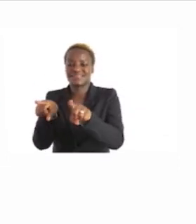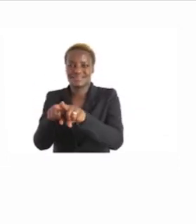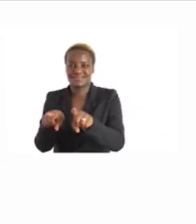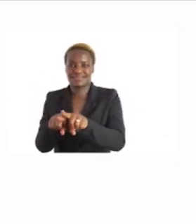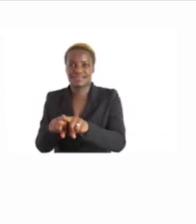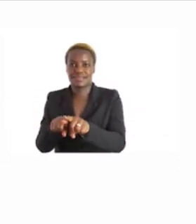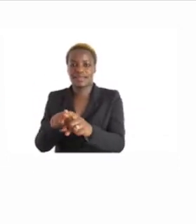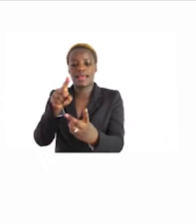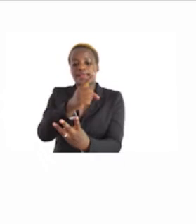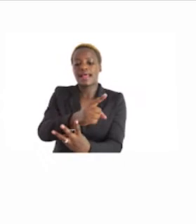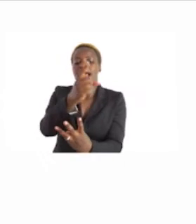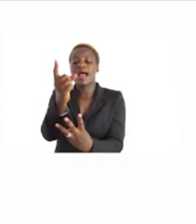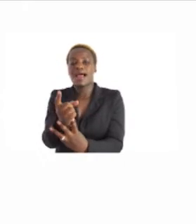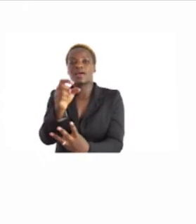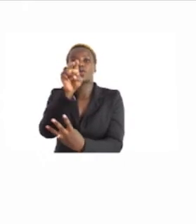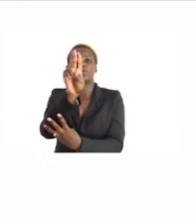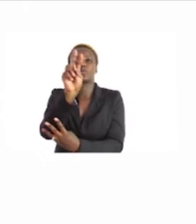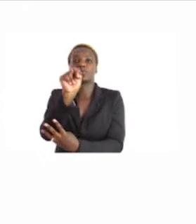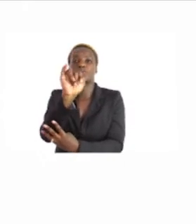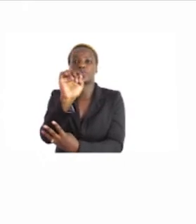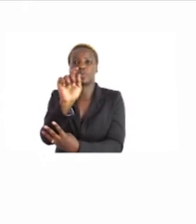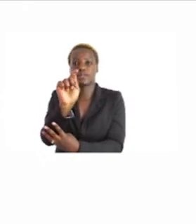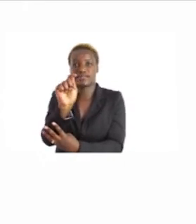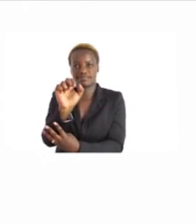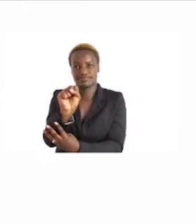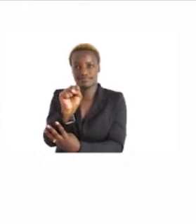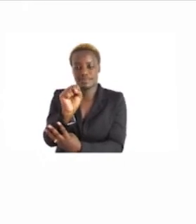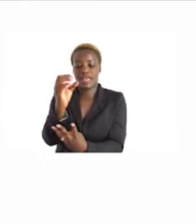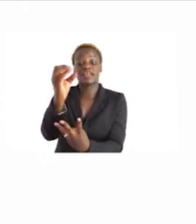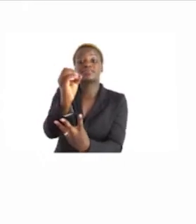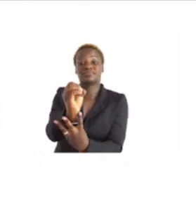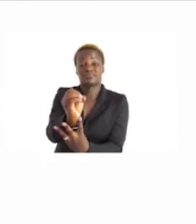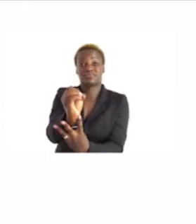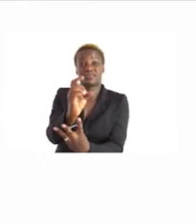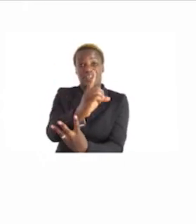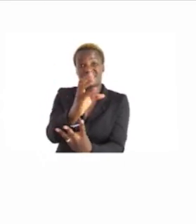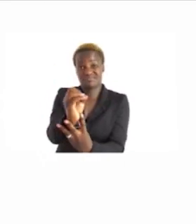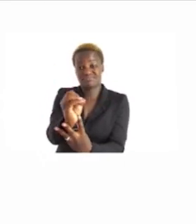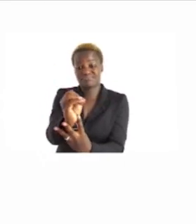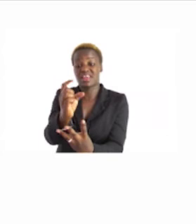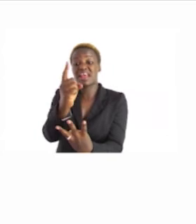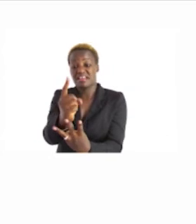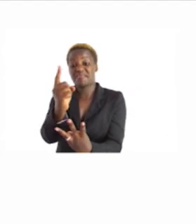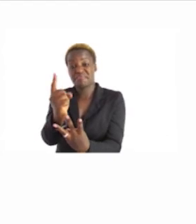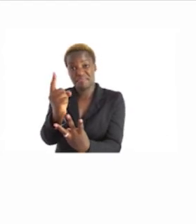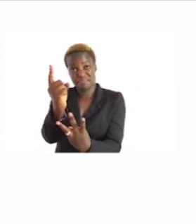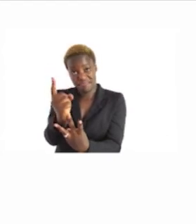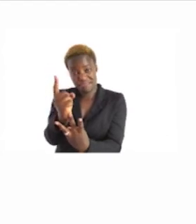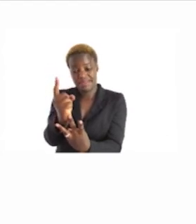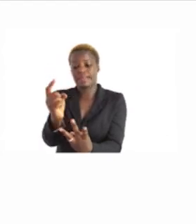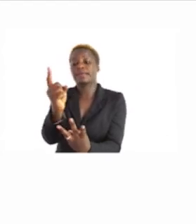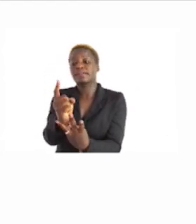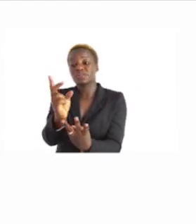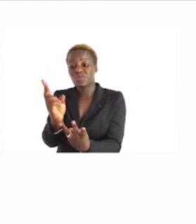the numbers on the unit side. The first box has a 0, the second box has a 1, and the other one has a